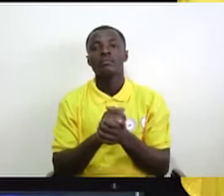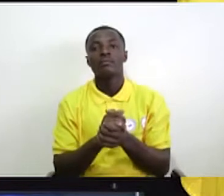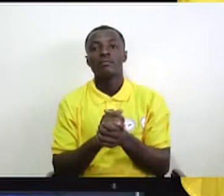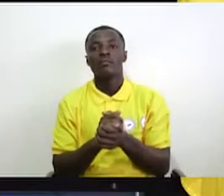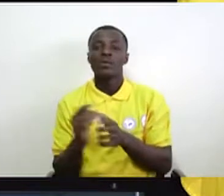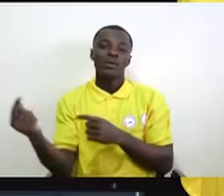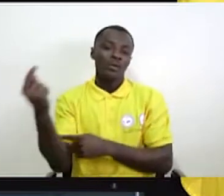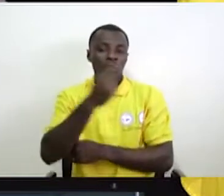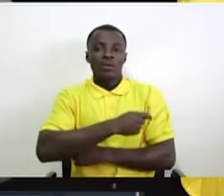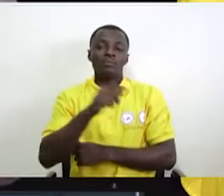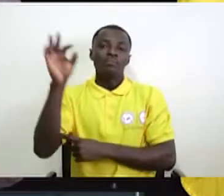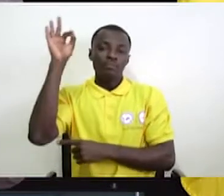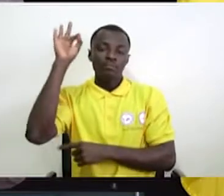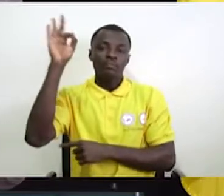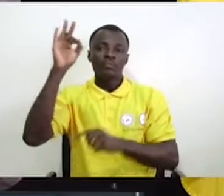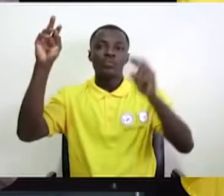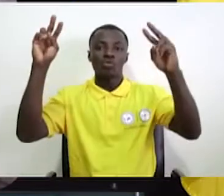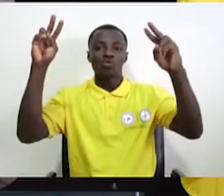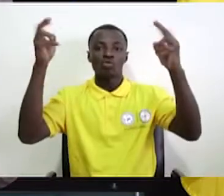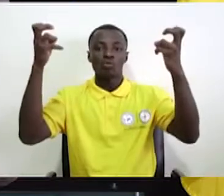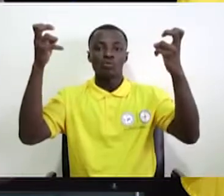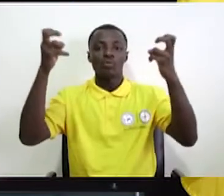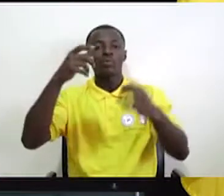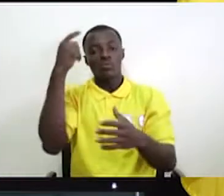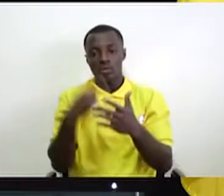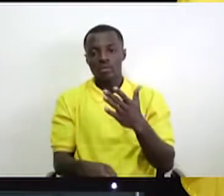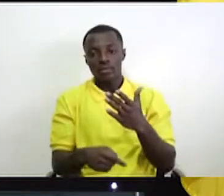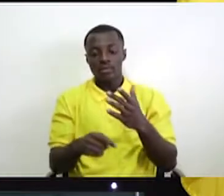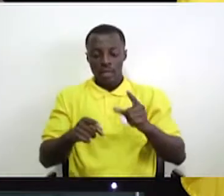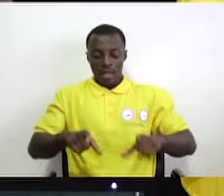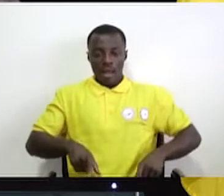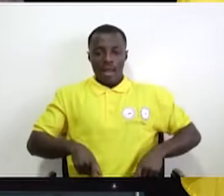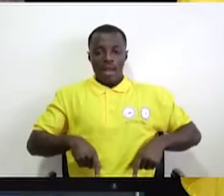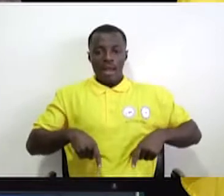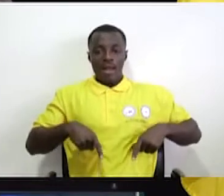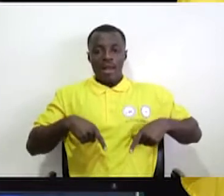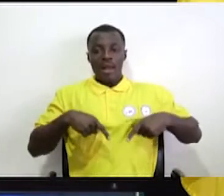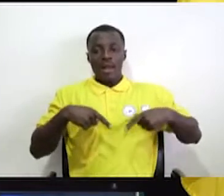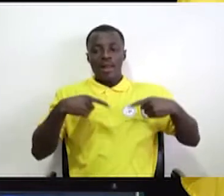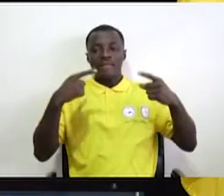Speaking on the topic, living a victorious Christian life.